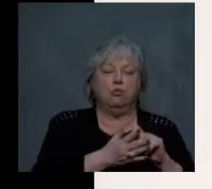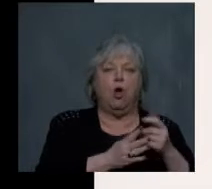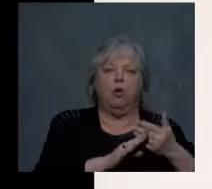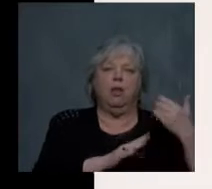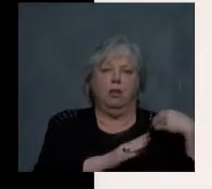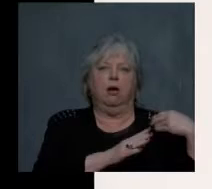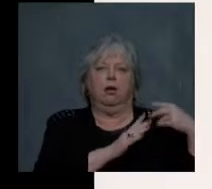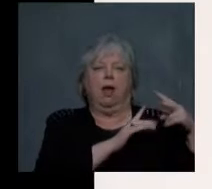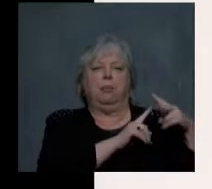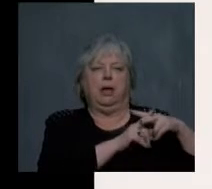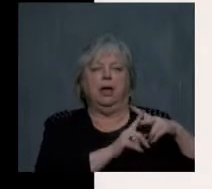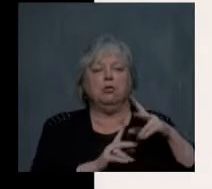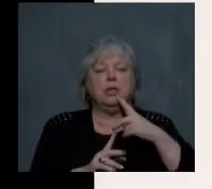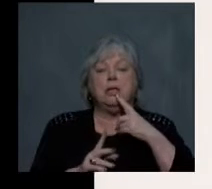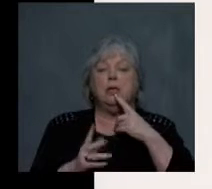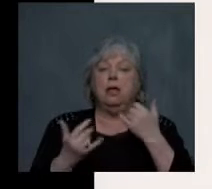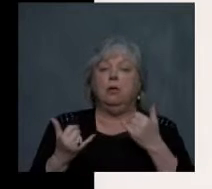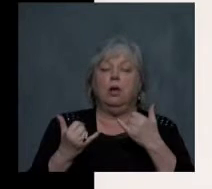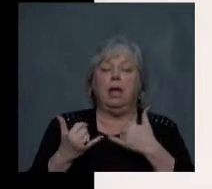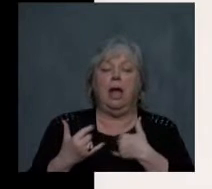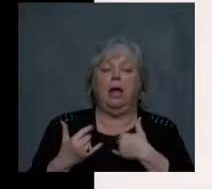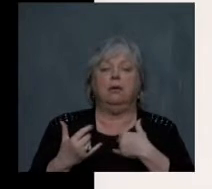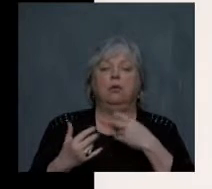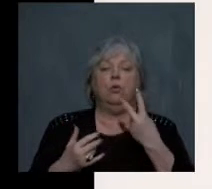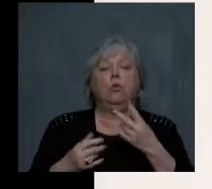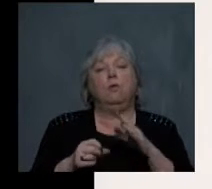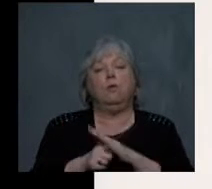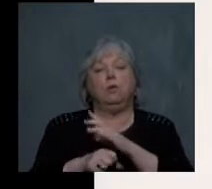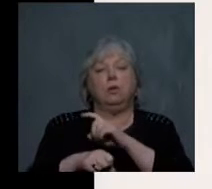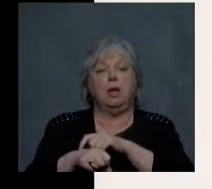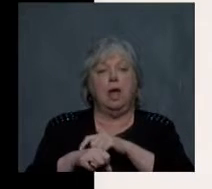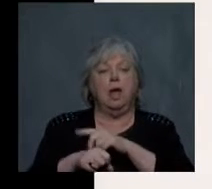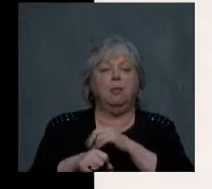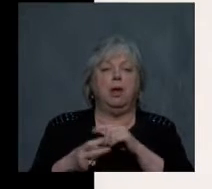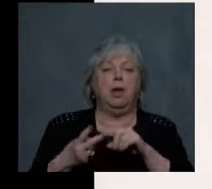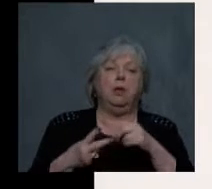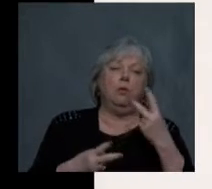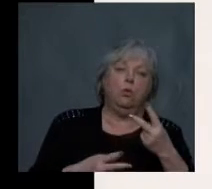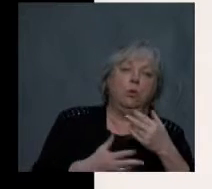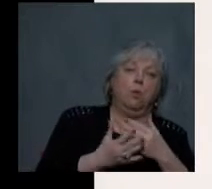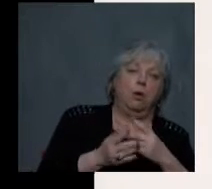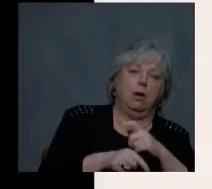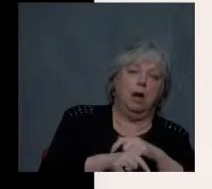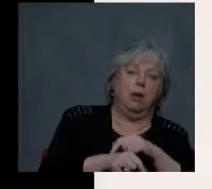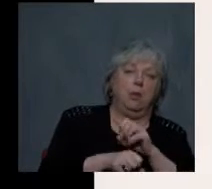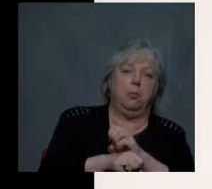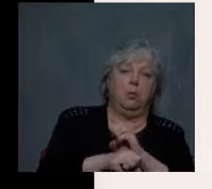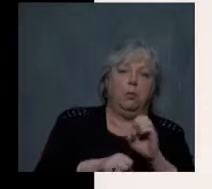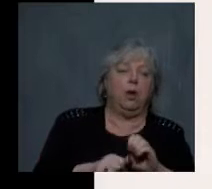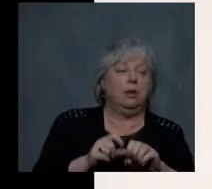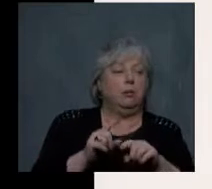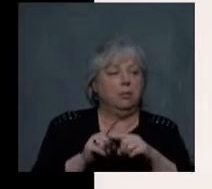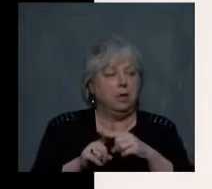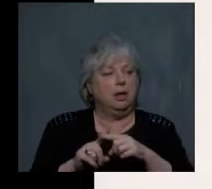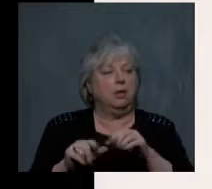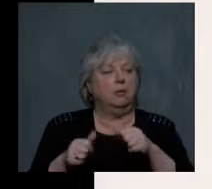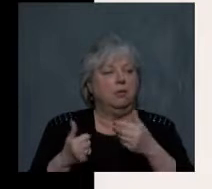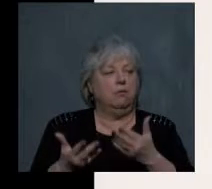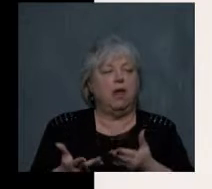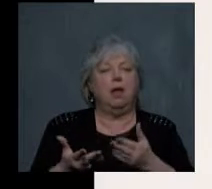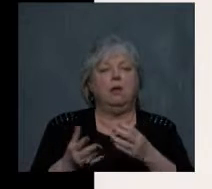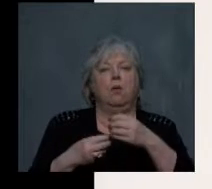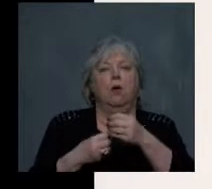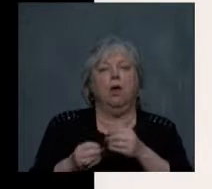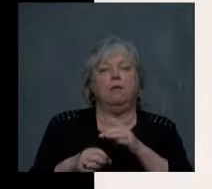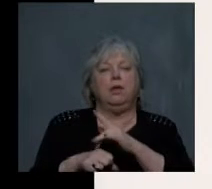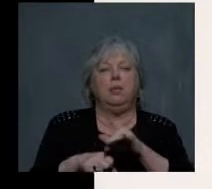application, the foundation currently employs 2 full-time and 2 part-time employees, and additionally provides